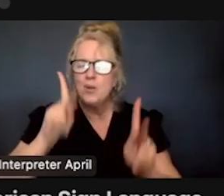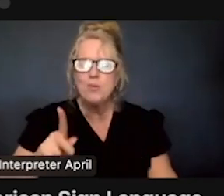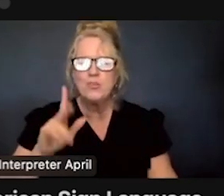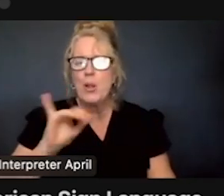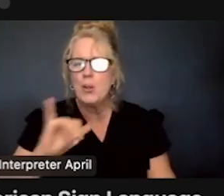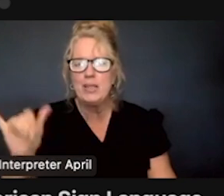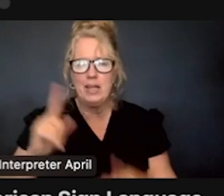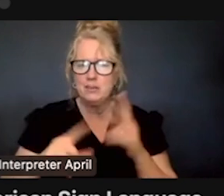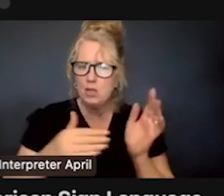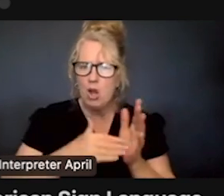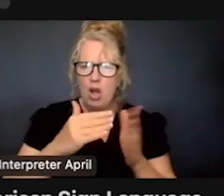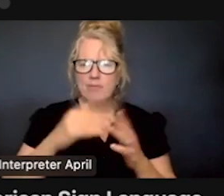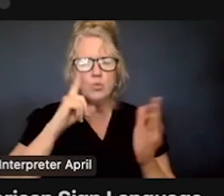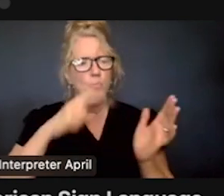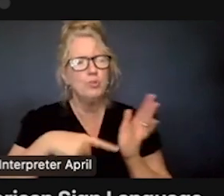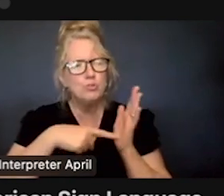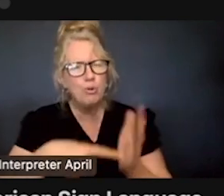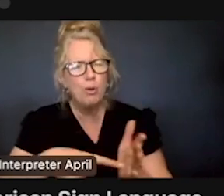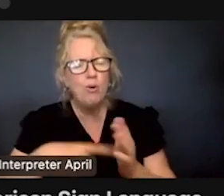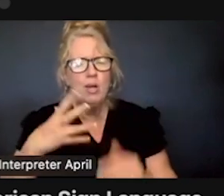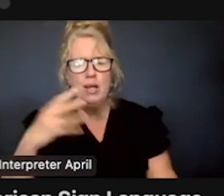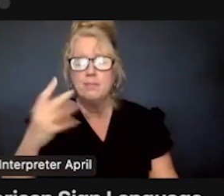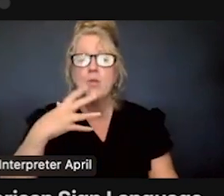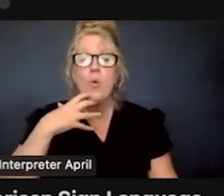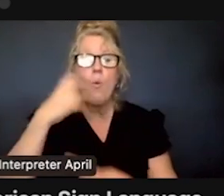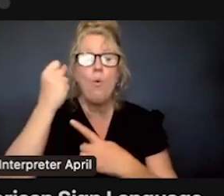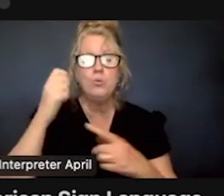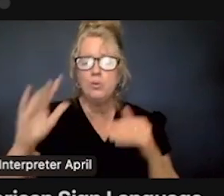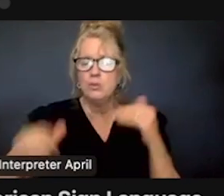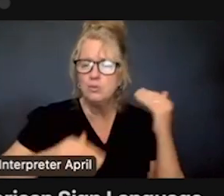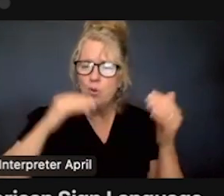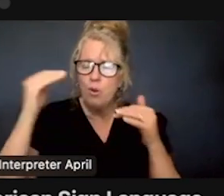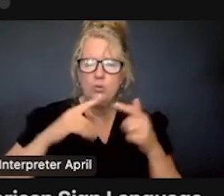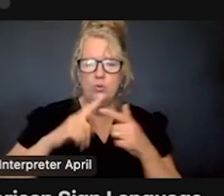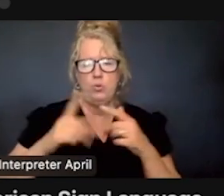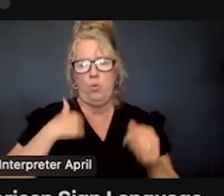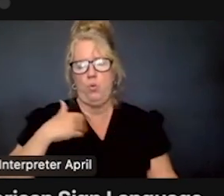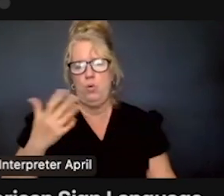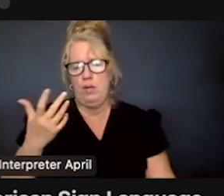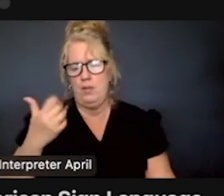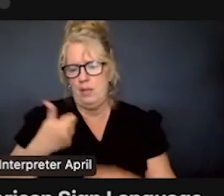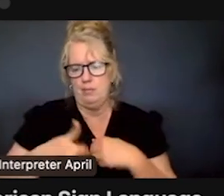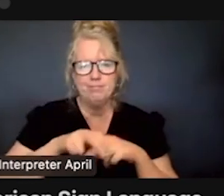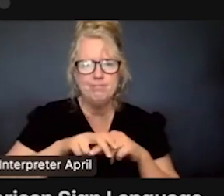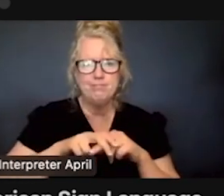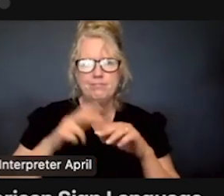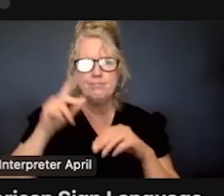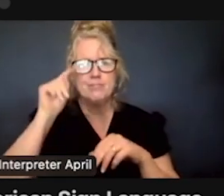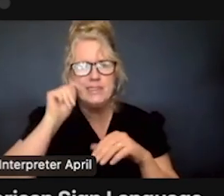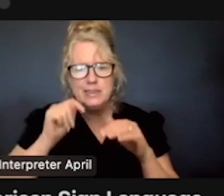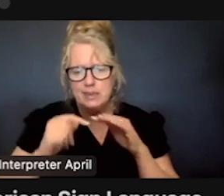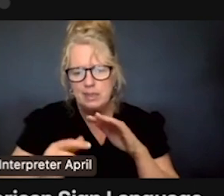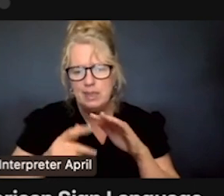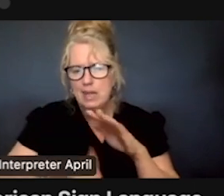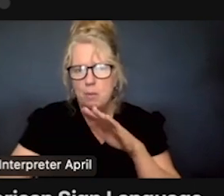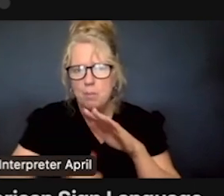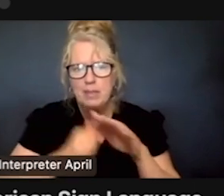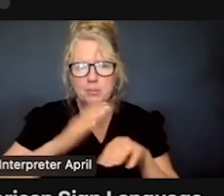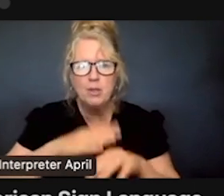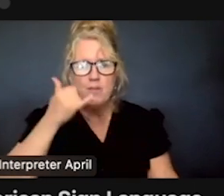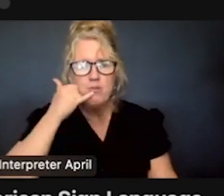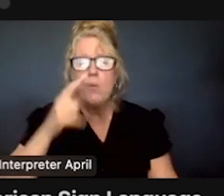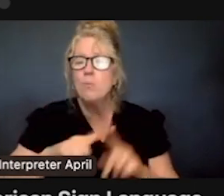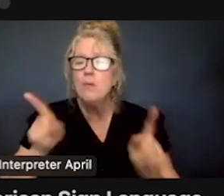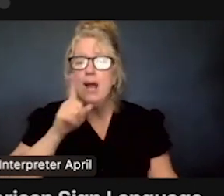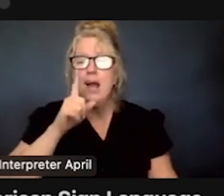oftentimes these caricatures are the older adult or the teen sitting in their basement on their phone, right? But loneliness looks